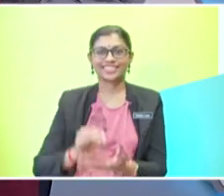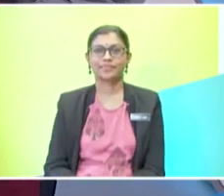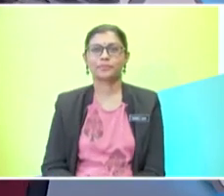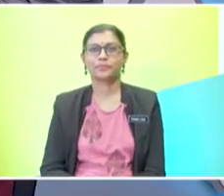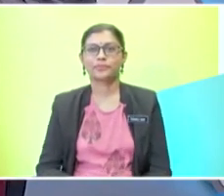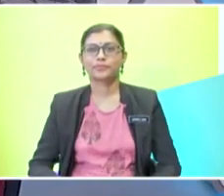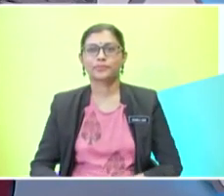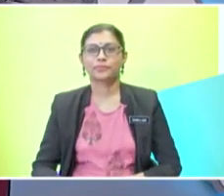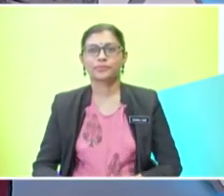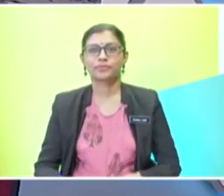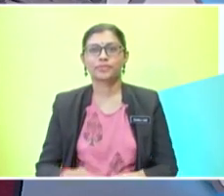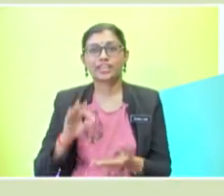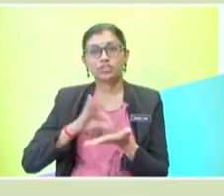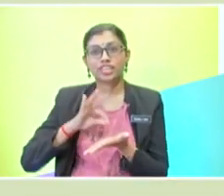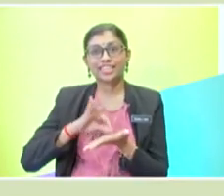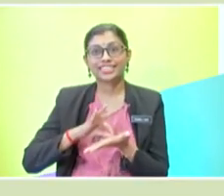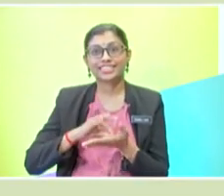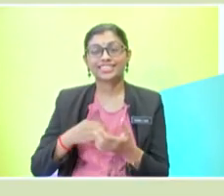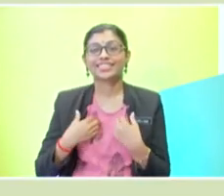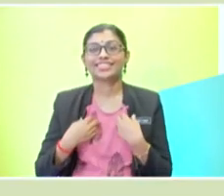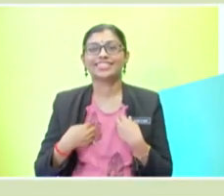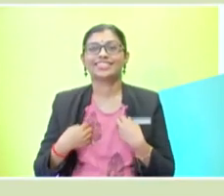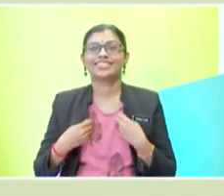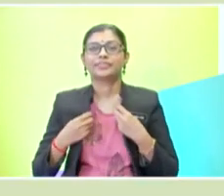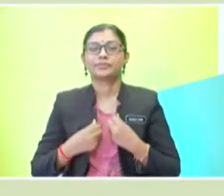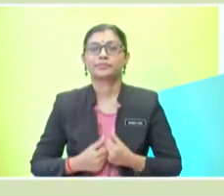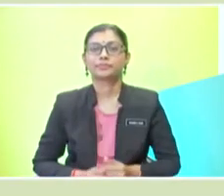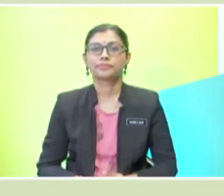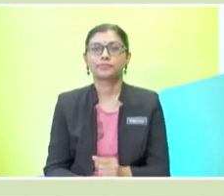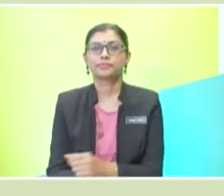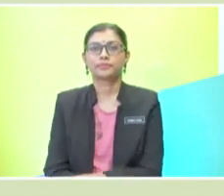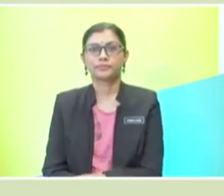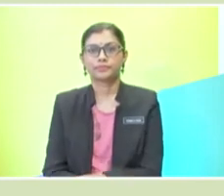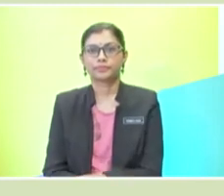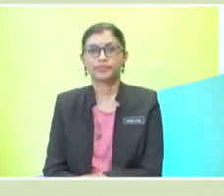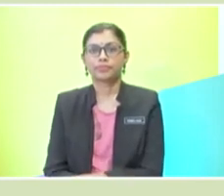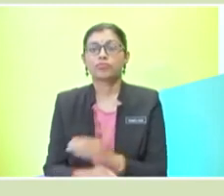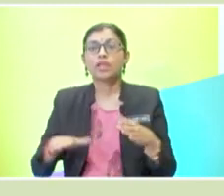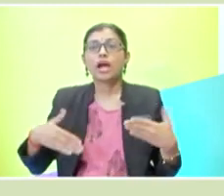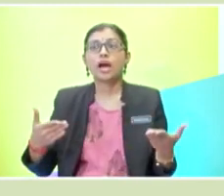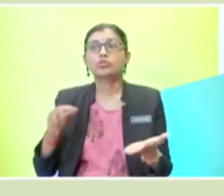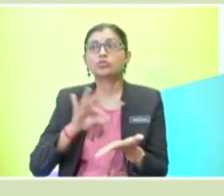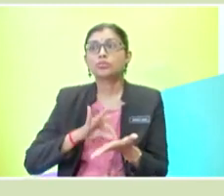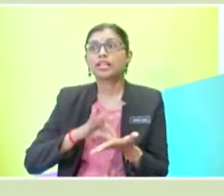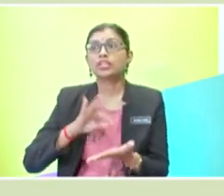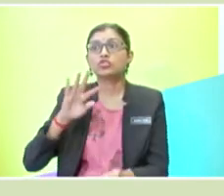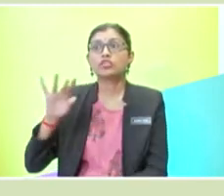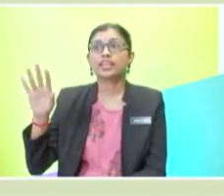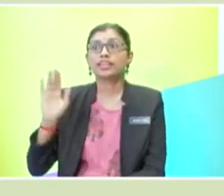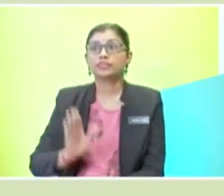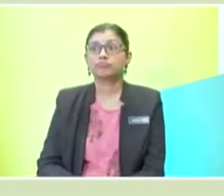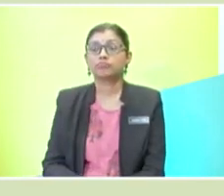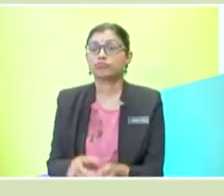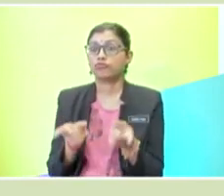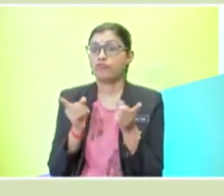Chicken. Chicken. This okay. one. Yes, chicken. Oh, yes. How do you spell chicken? Mm. Yes.